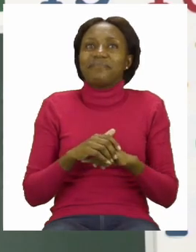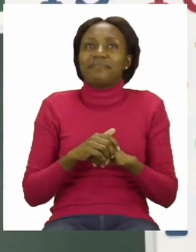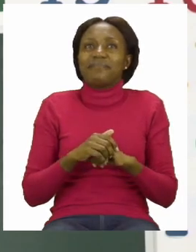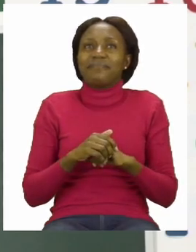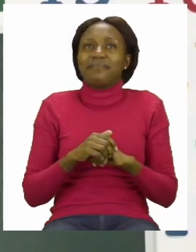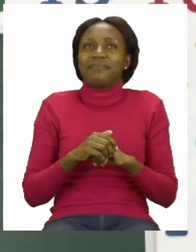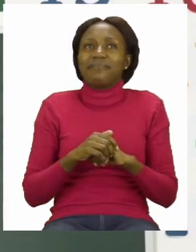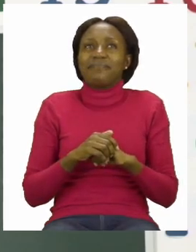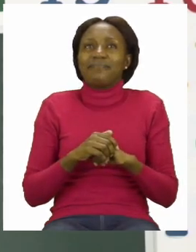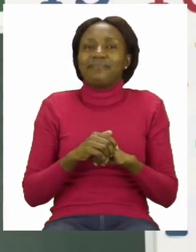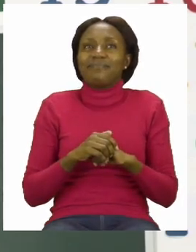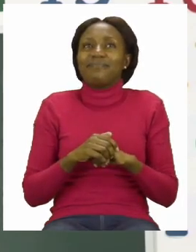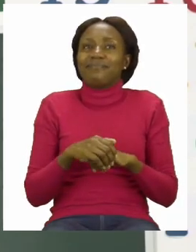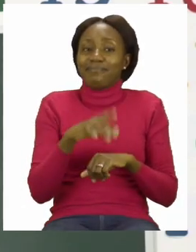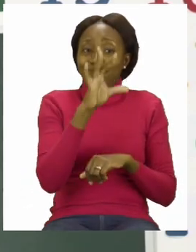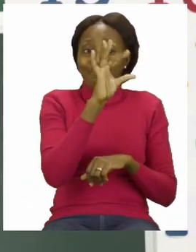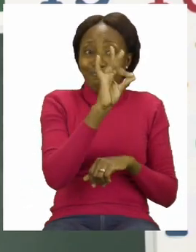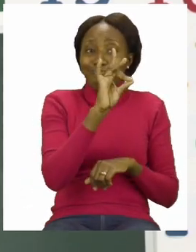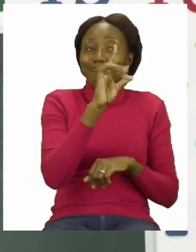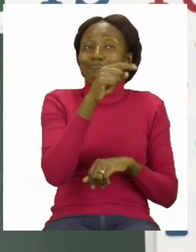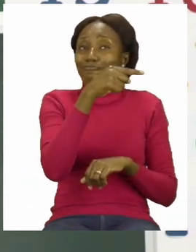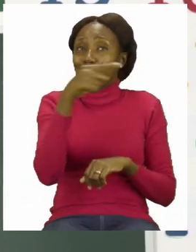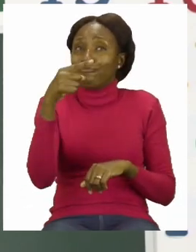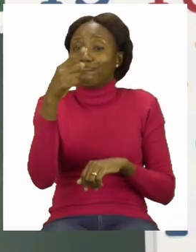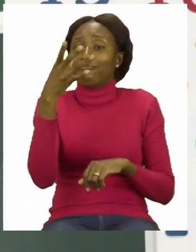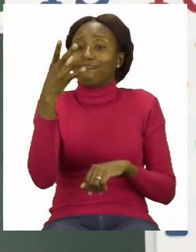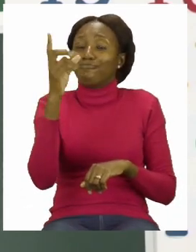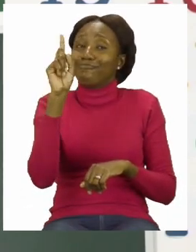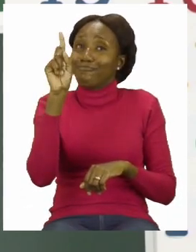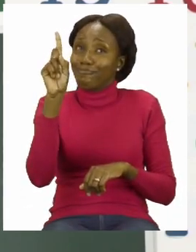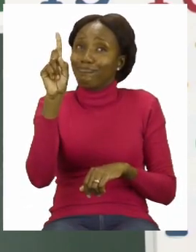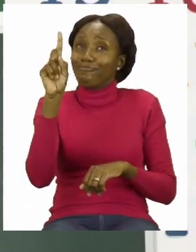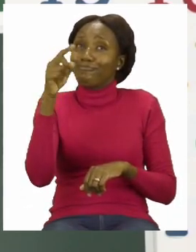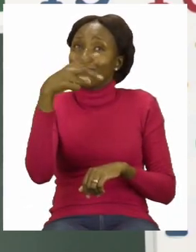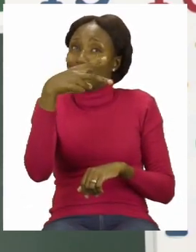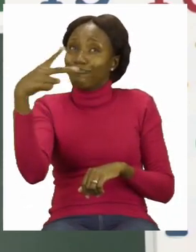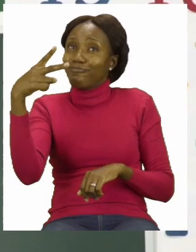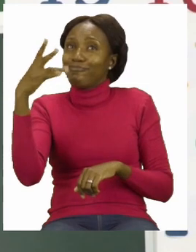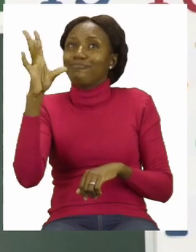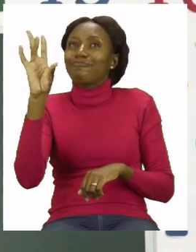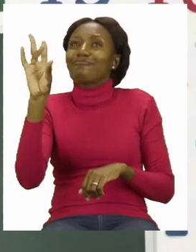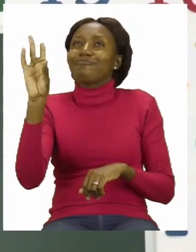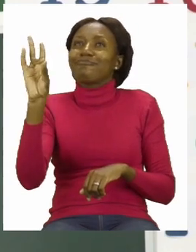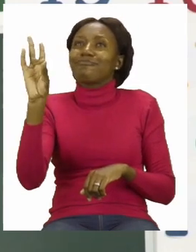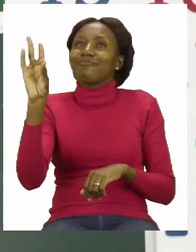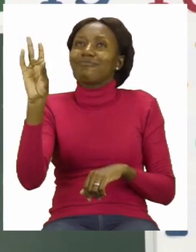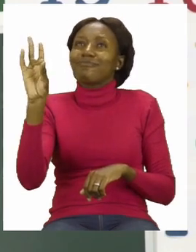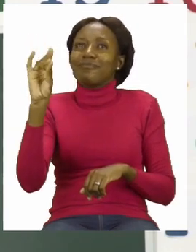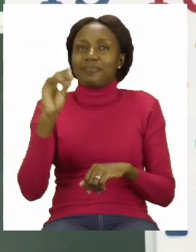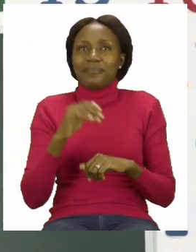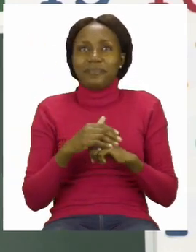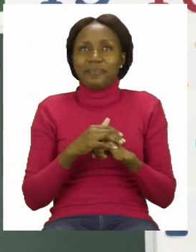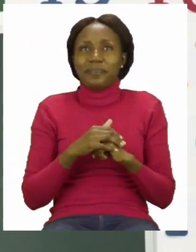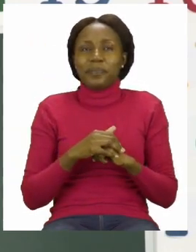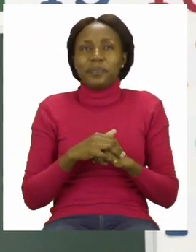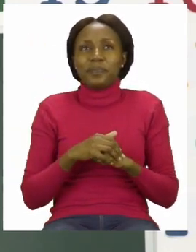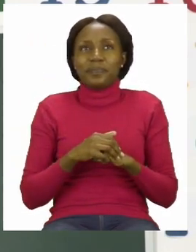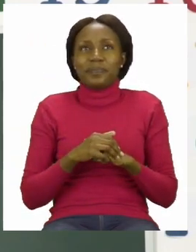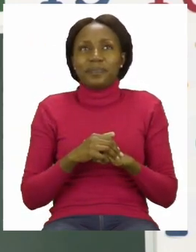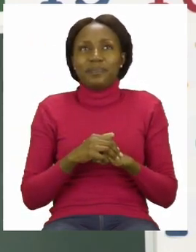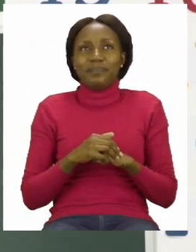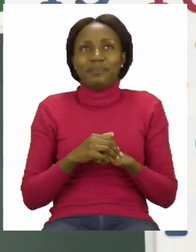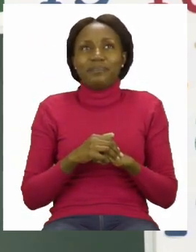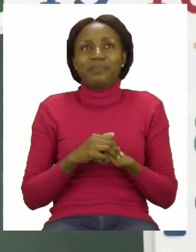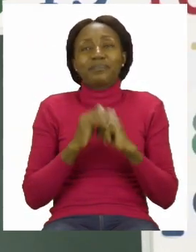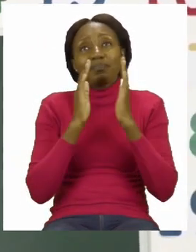Now our sum says 8 minus 1 equals 7. I'd like